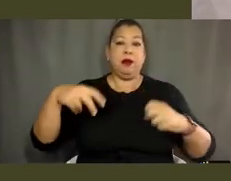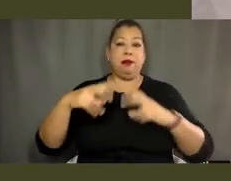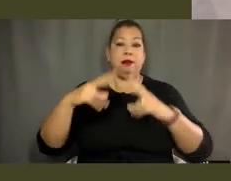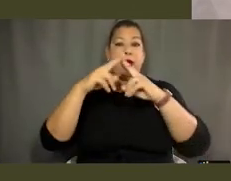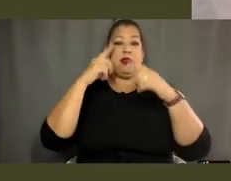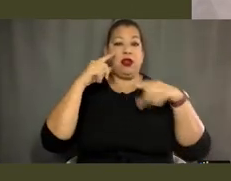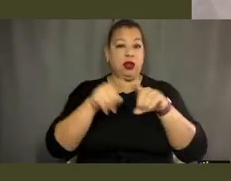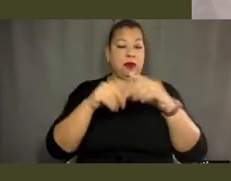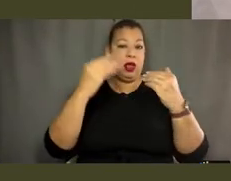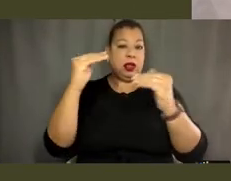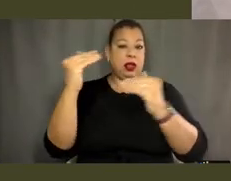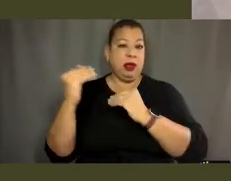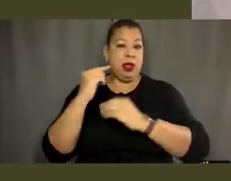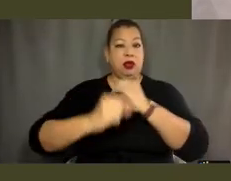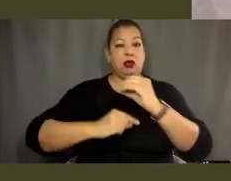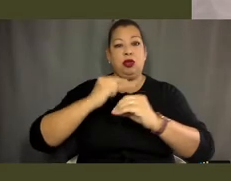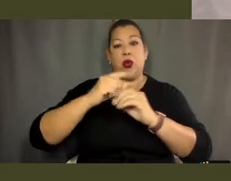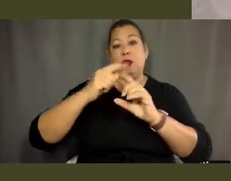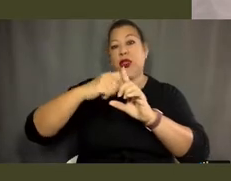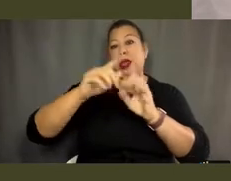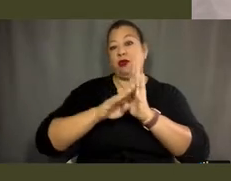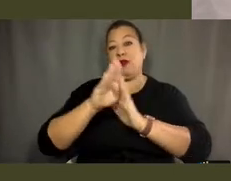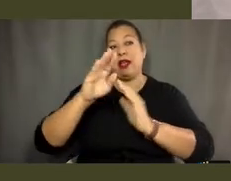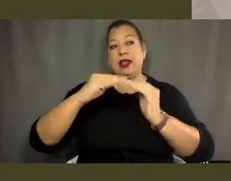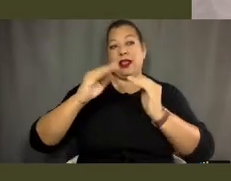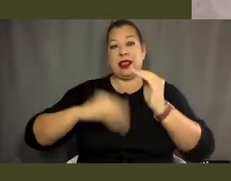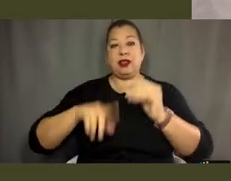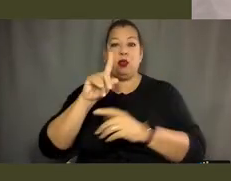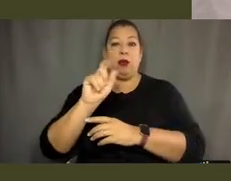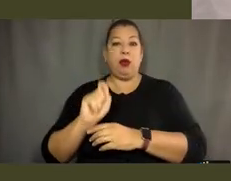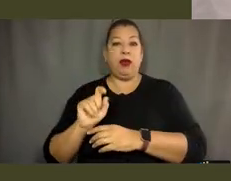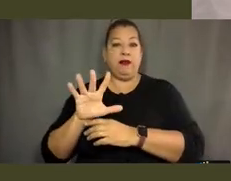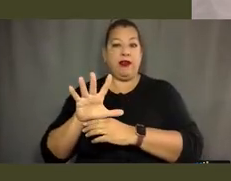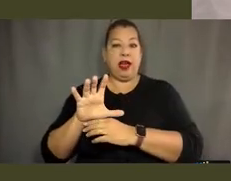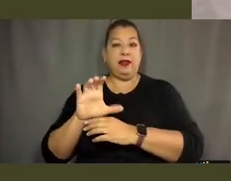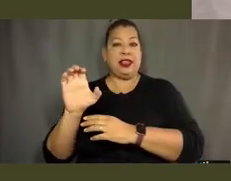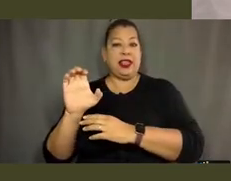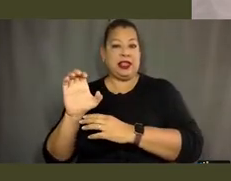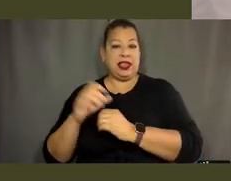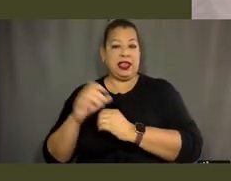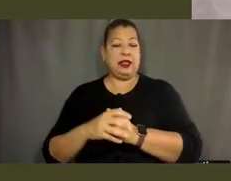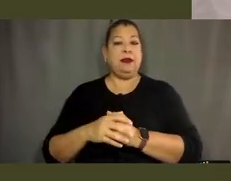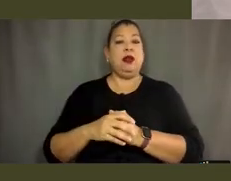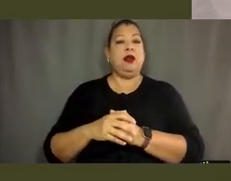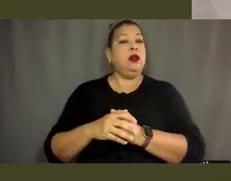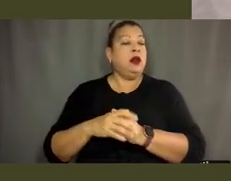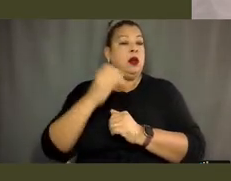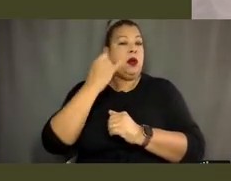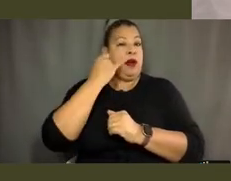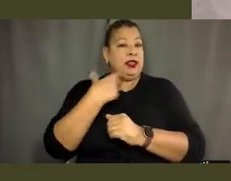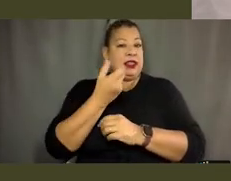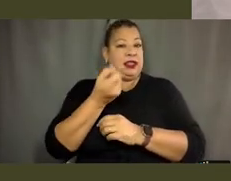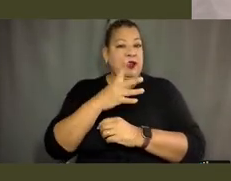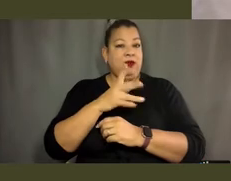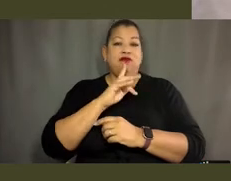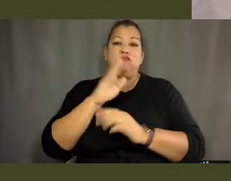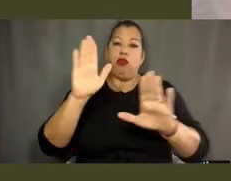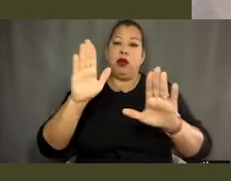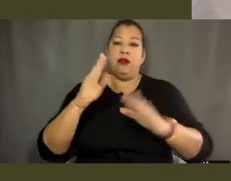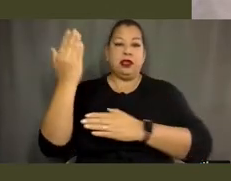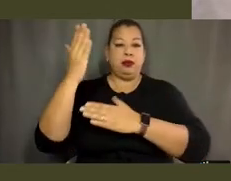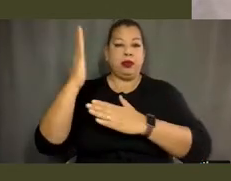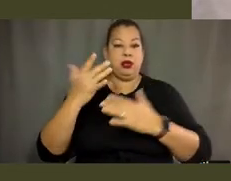temperature rise to less than 1.5 degrees Celsius? Well, we have several excellent speakers here to shed some light on